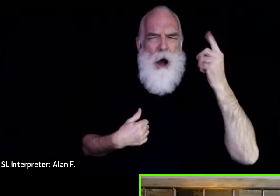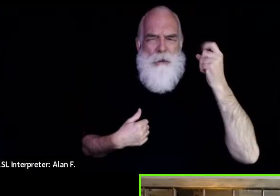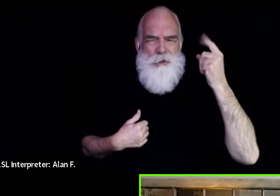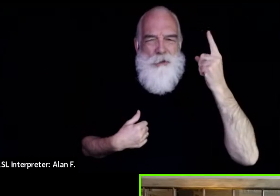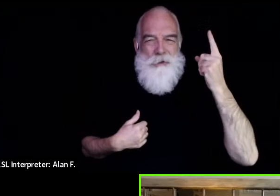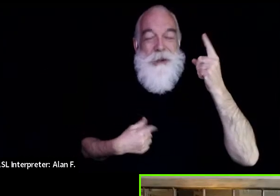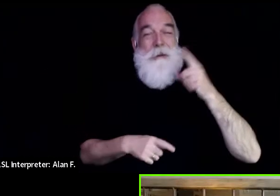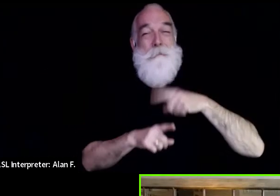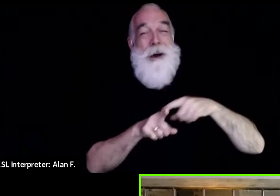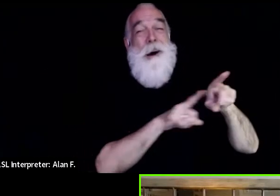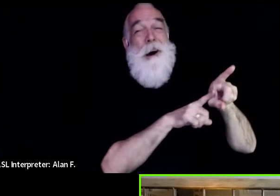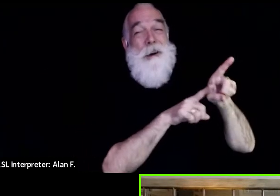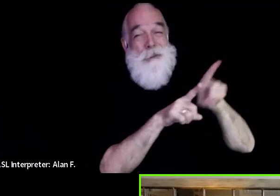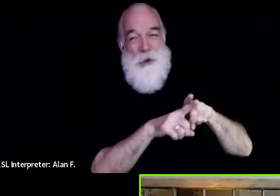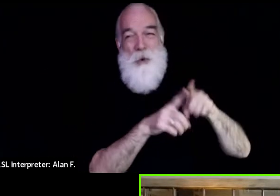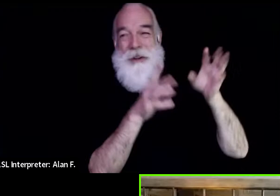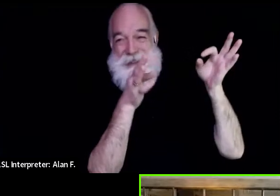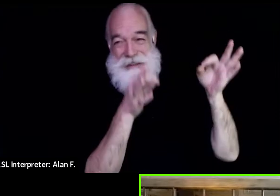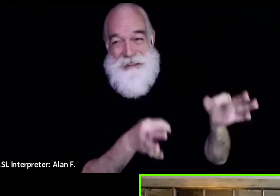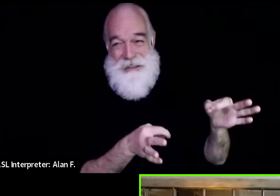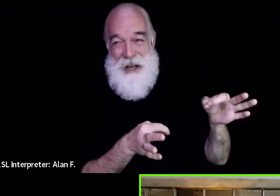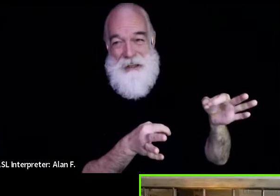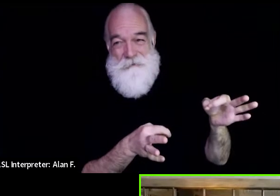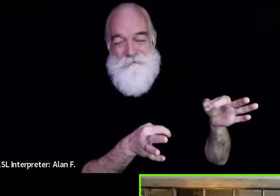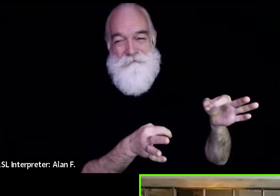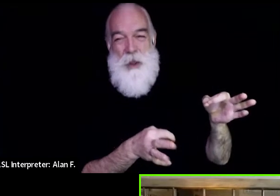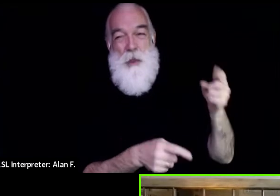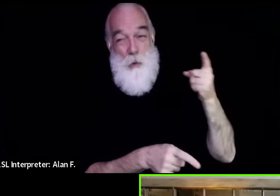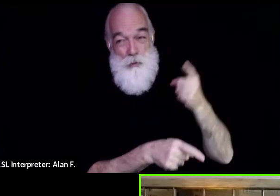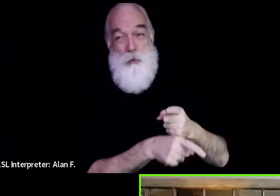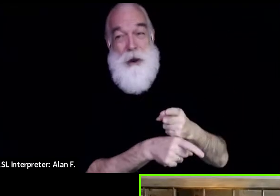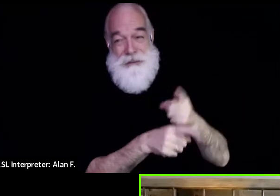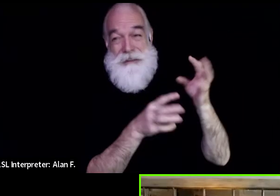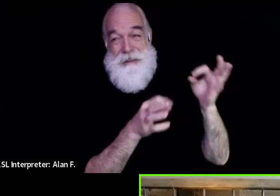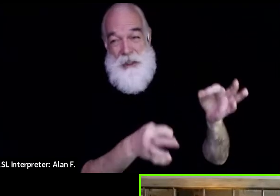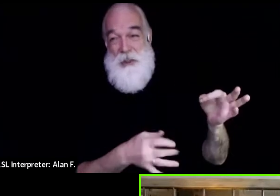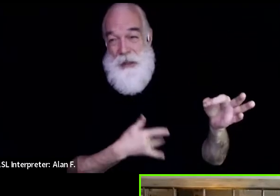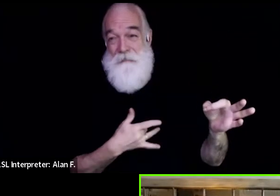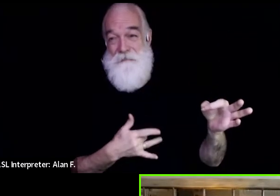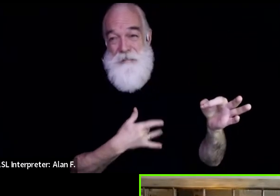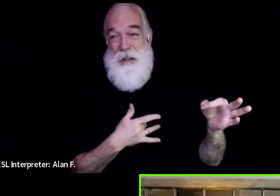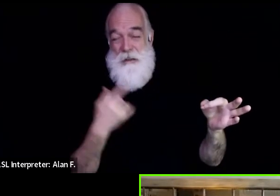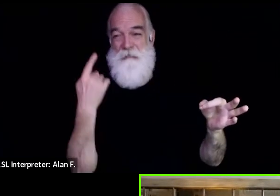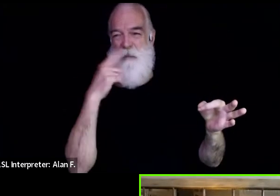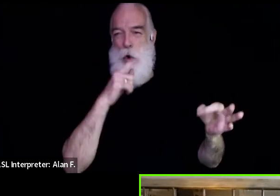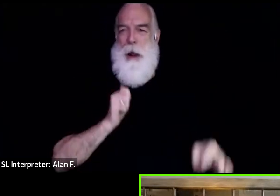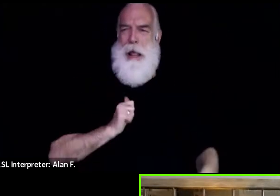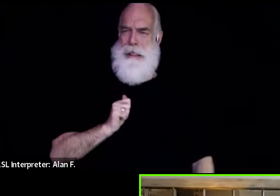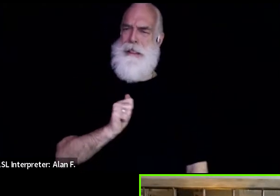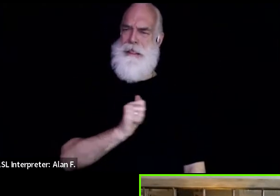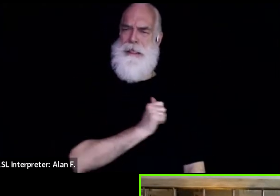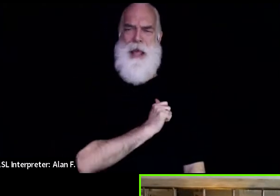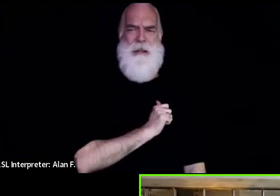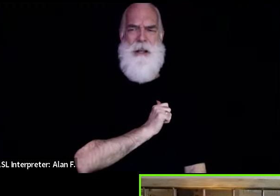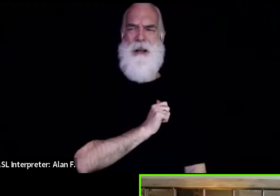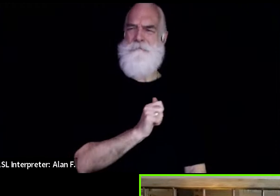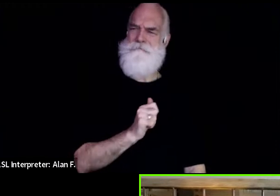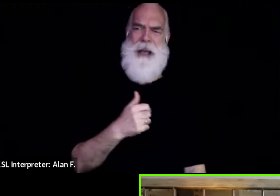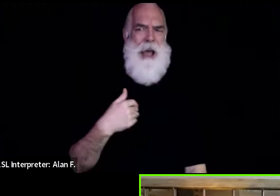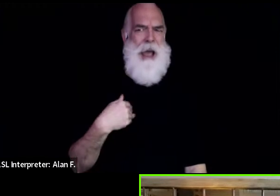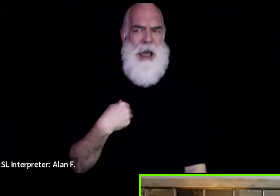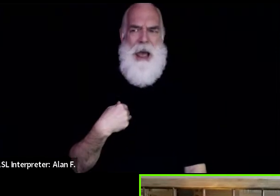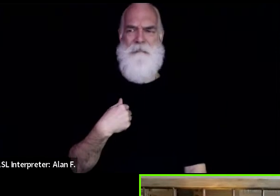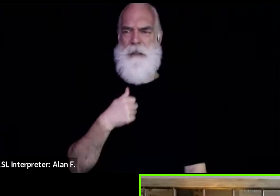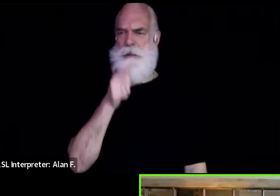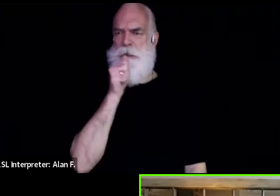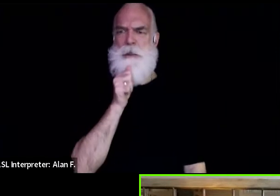decision that I thought was the right decision for the city of Atlanta, given what we were facing in the summer